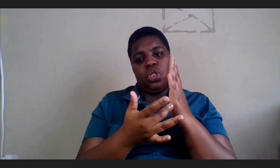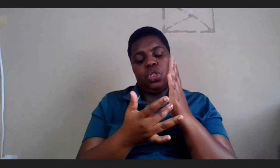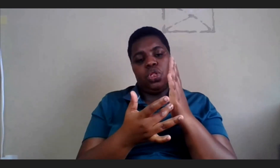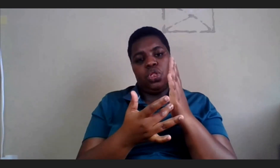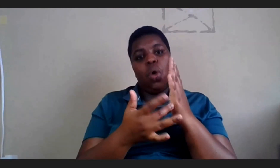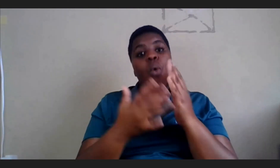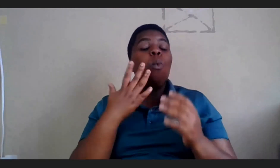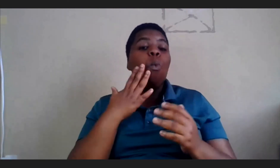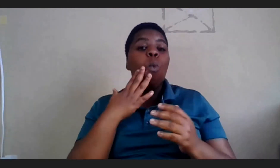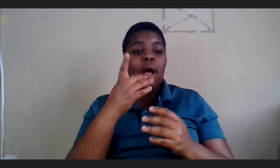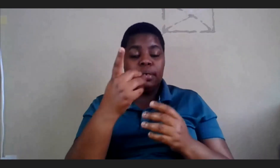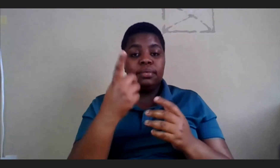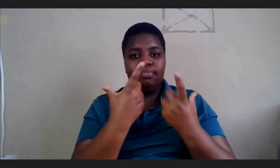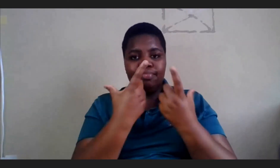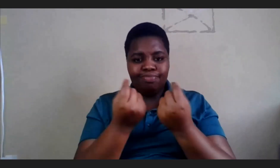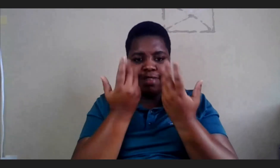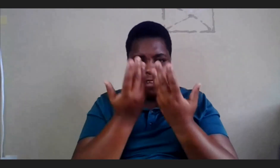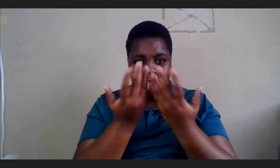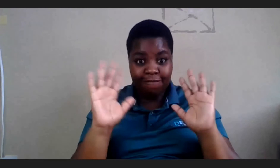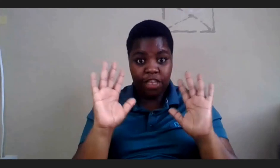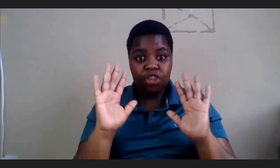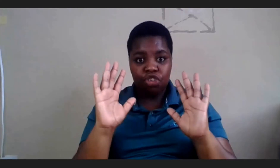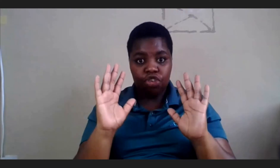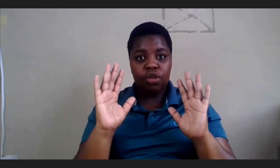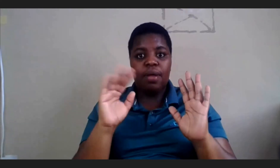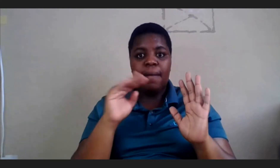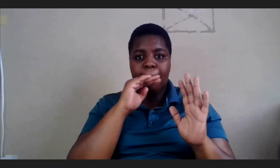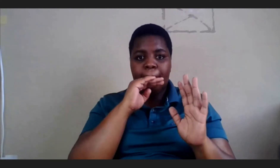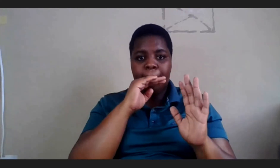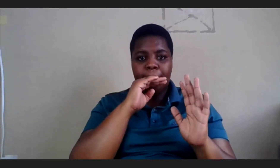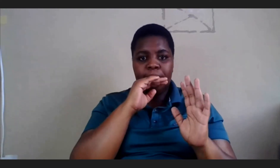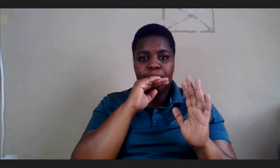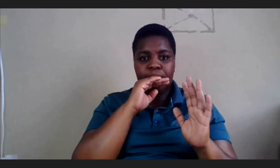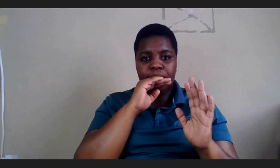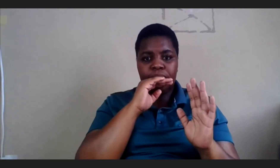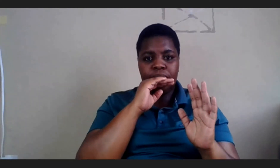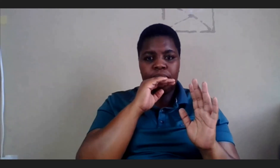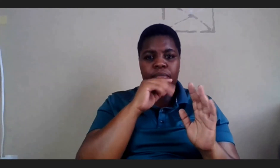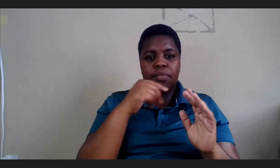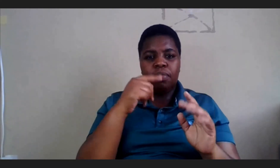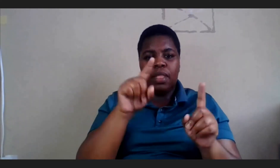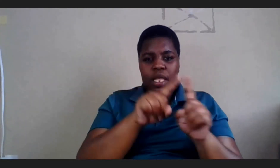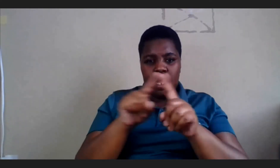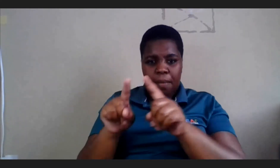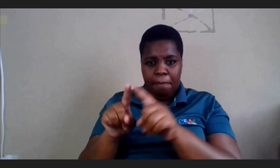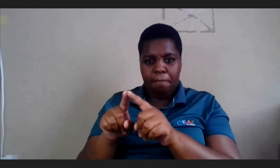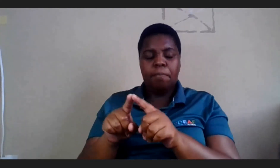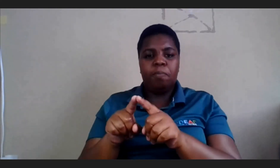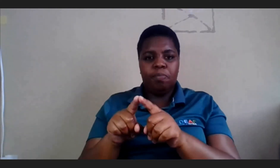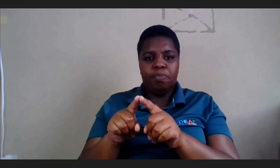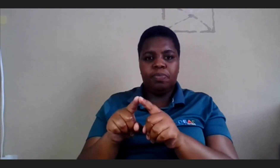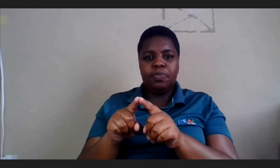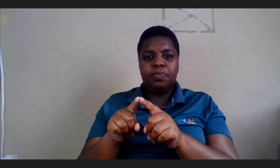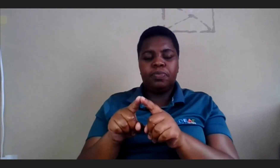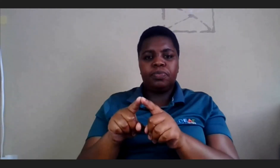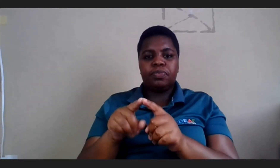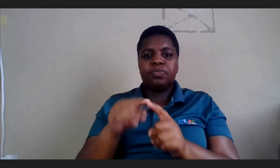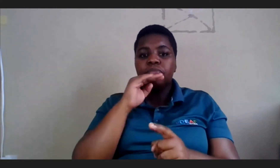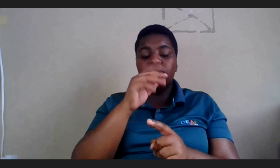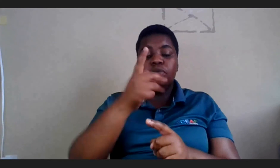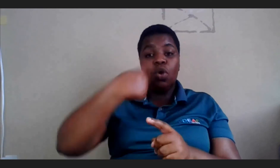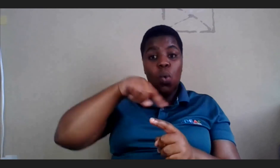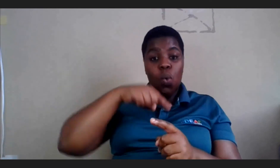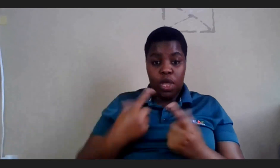the migration is concluded. And then also to indicate, as part of the work that we are doing